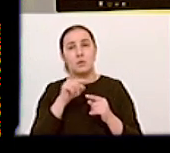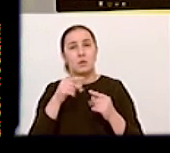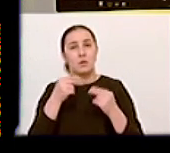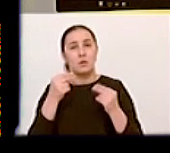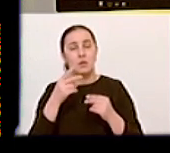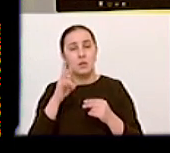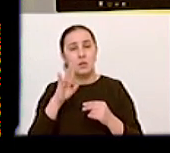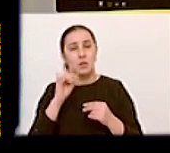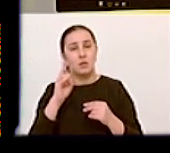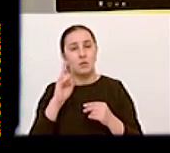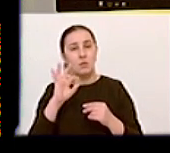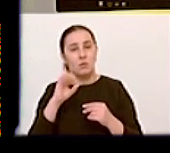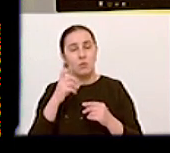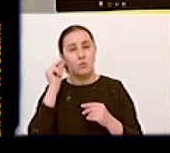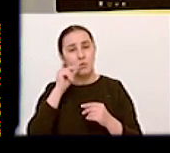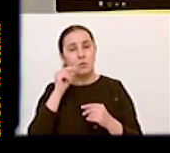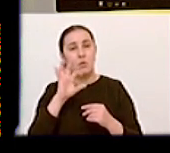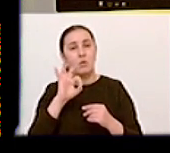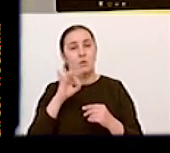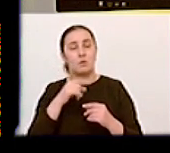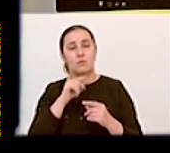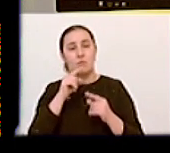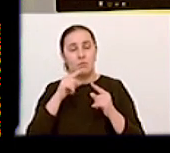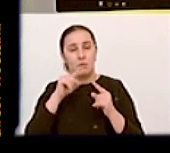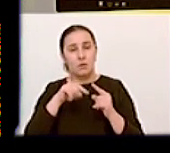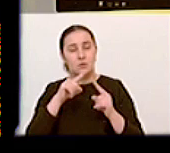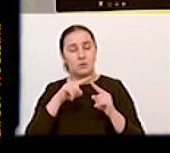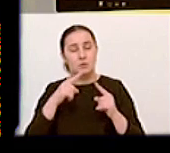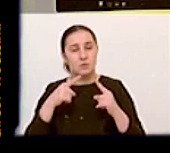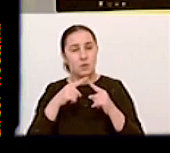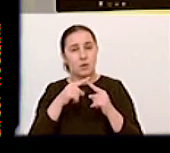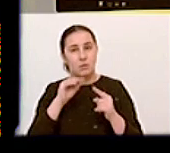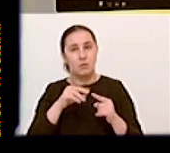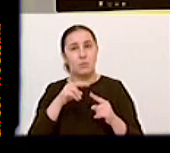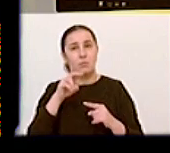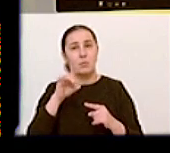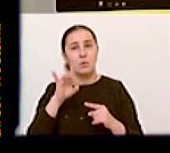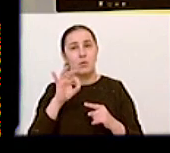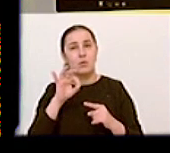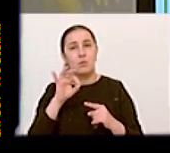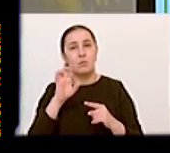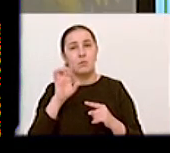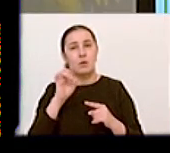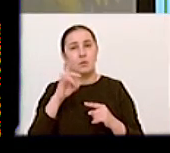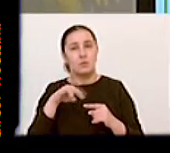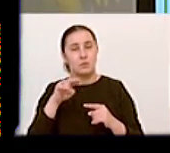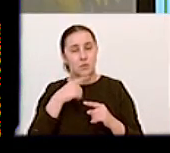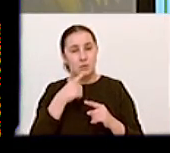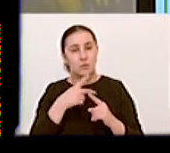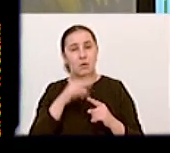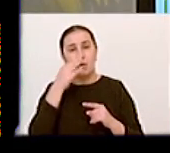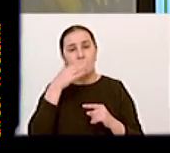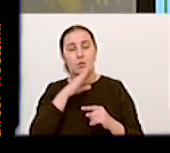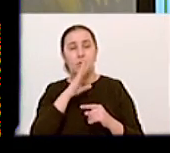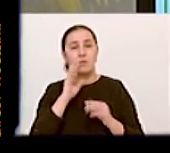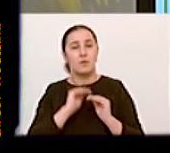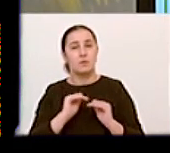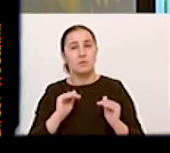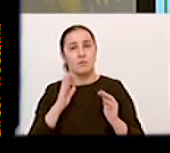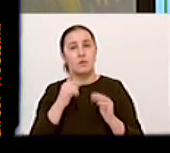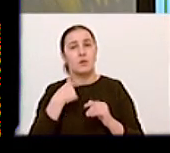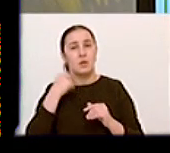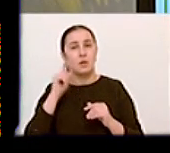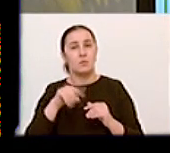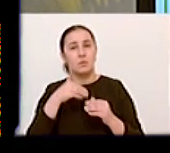nikoh, o'rganilayotgan organizm tegiga strelka qo'yiladi. U proband deb nomlanadi. Ota-ona farzandlari raqamlar